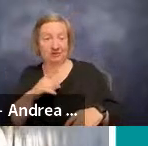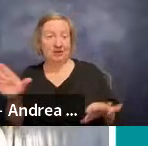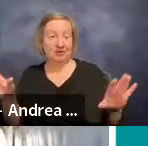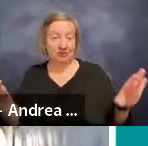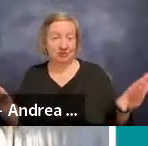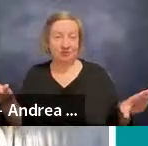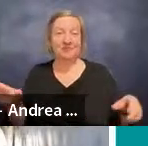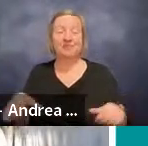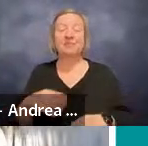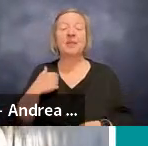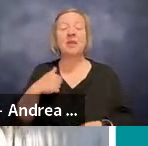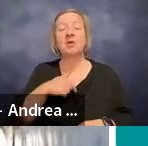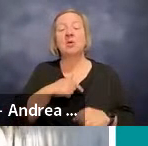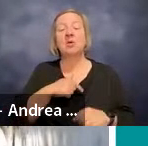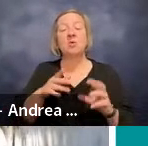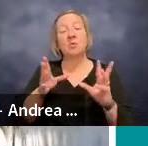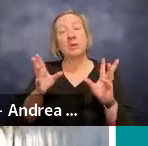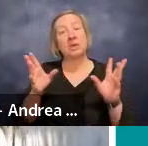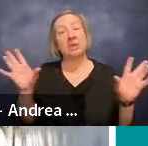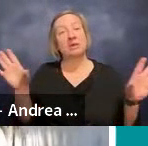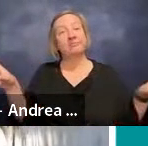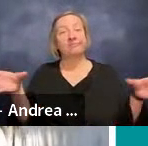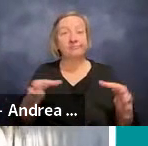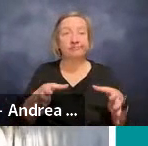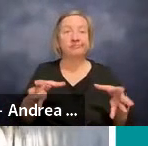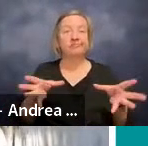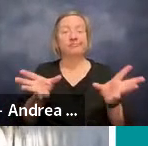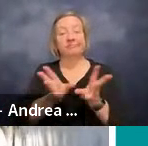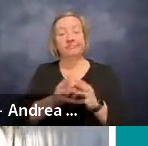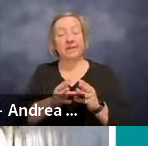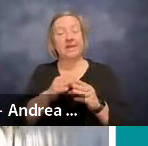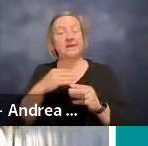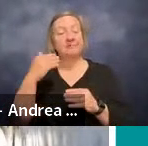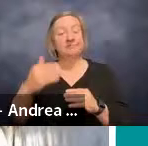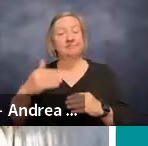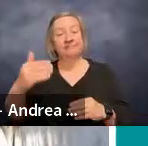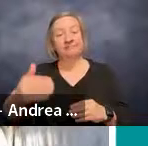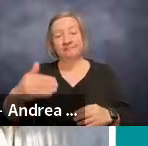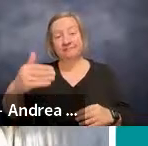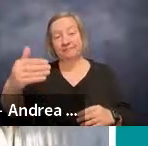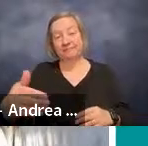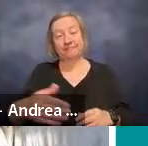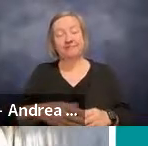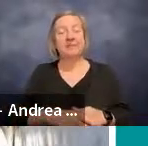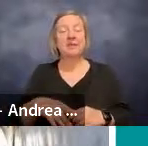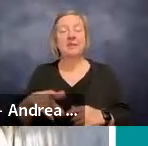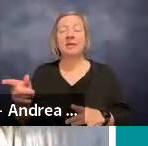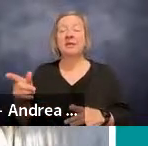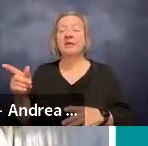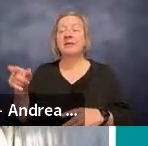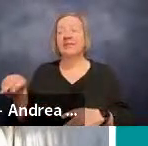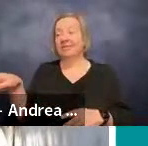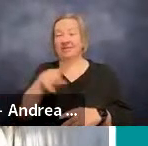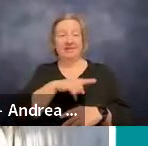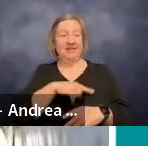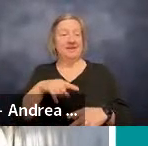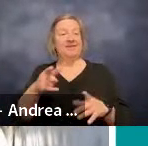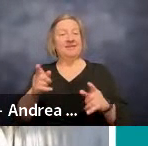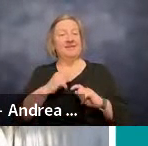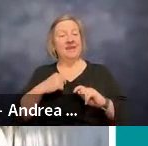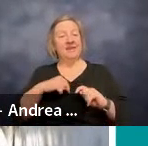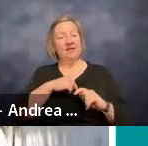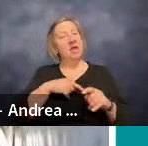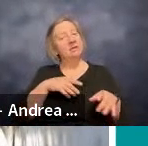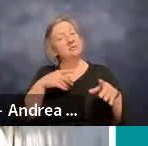And we meet on a regular basis. They give us oversight and help